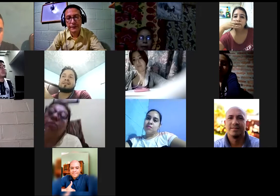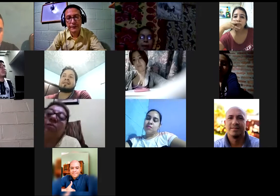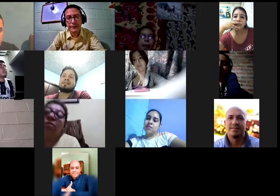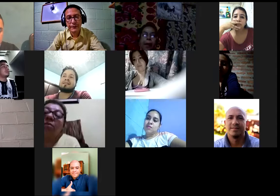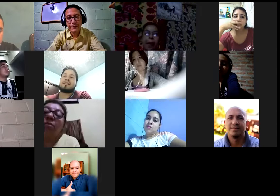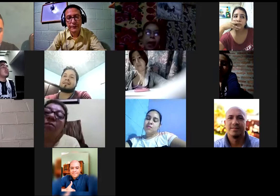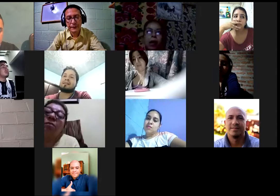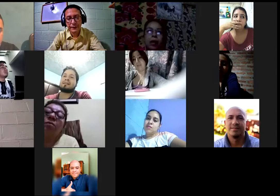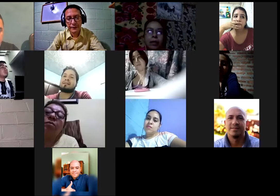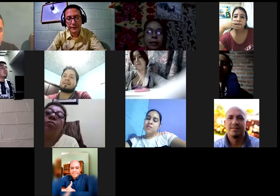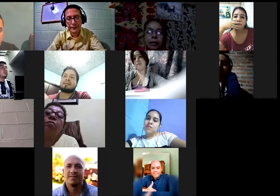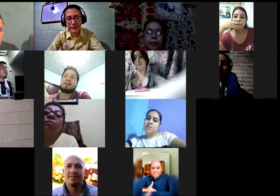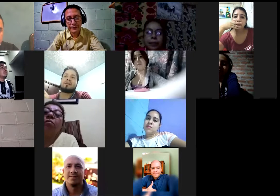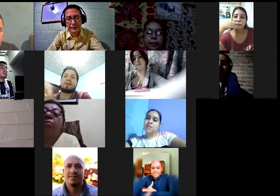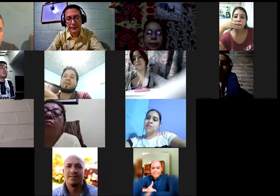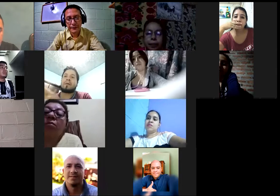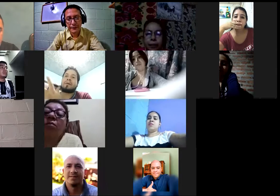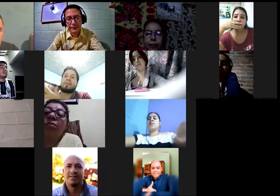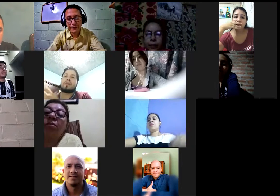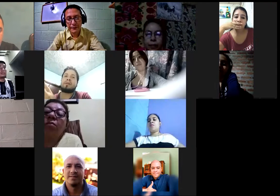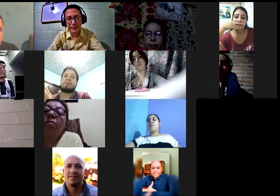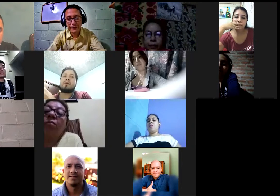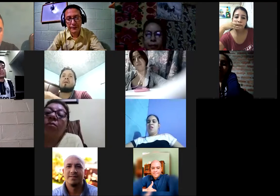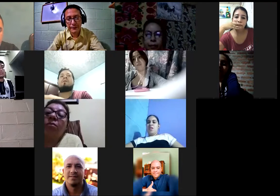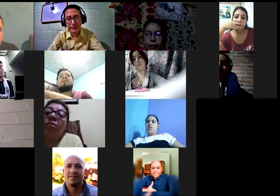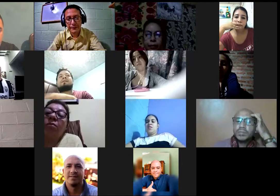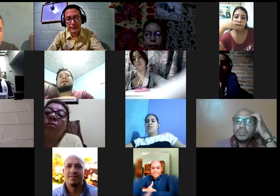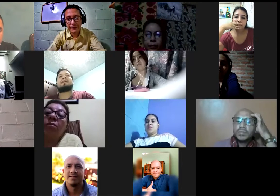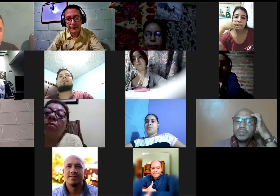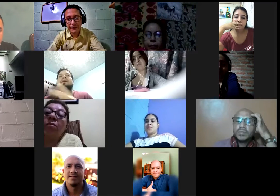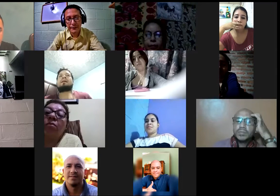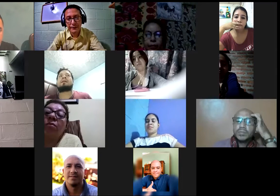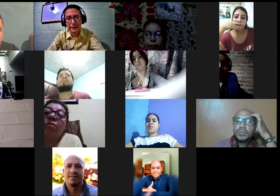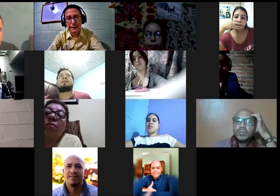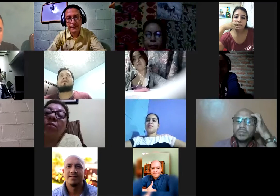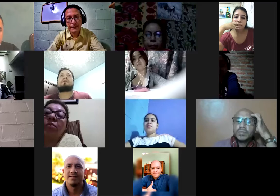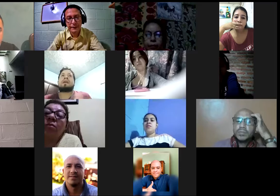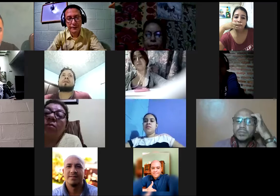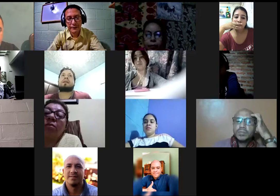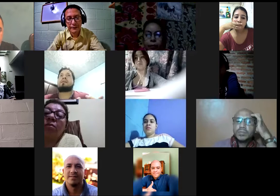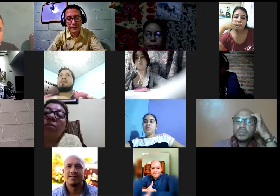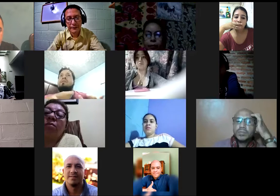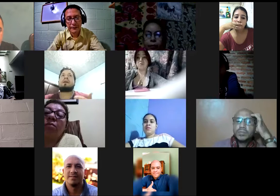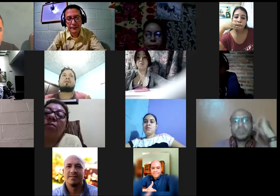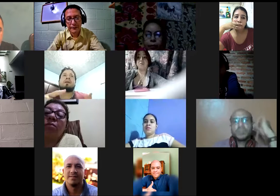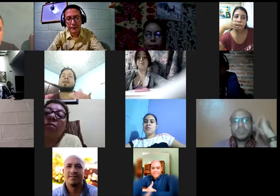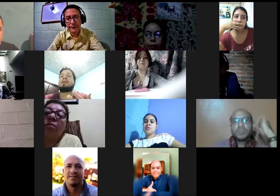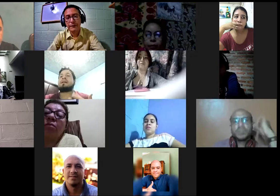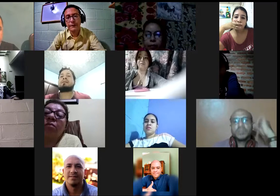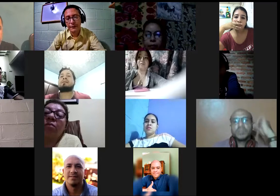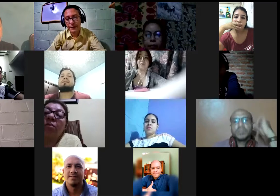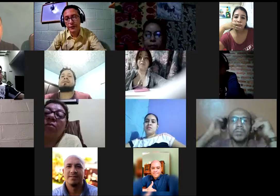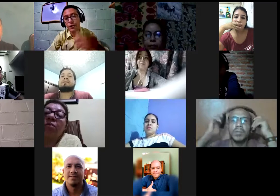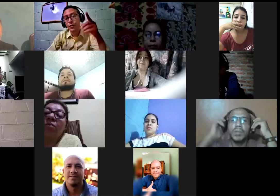necesita hacer ciertas cosas, como preparar pedidos, o a veces realizar trámites, ya sea un banco,